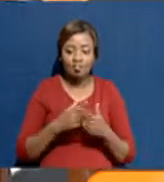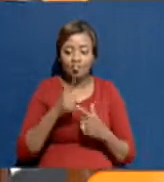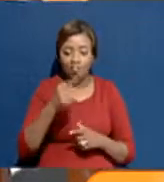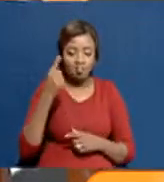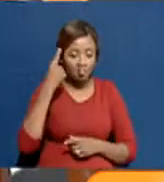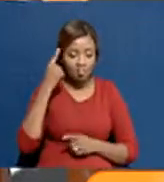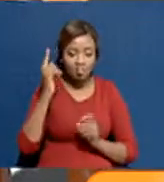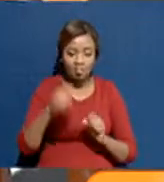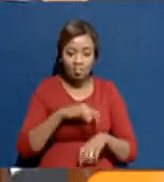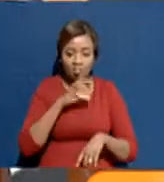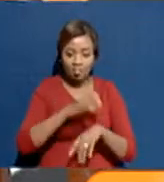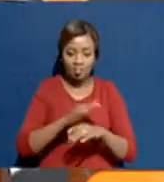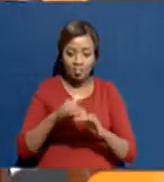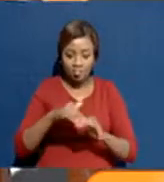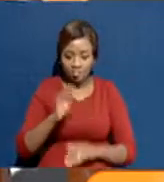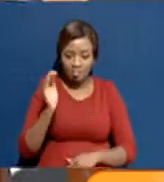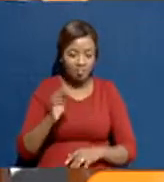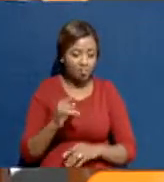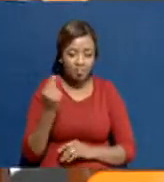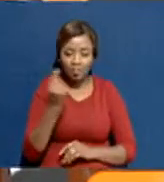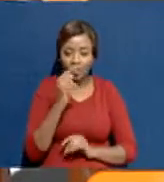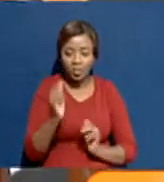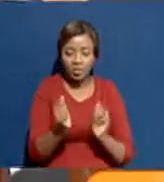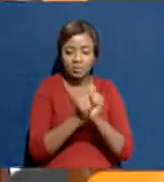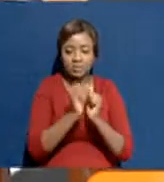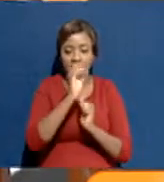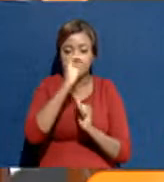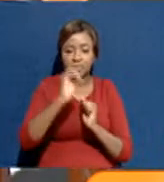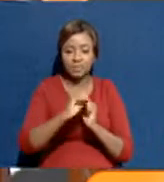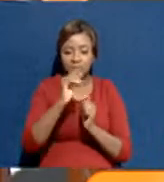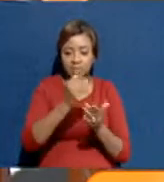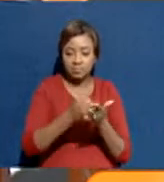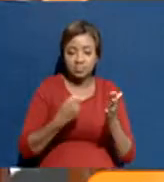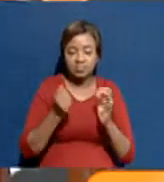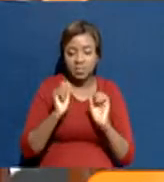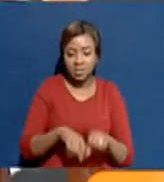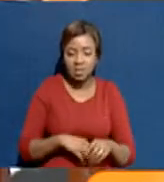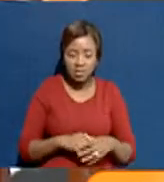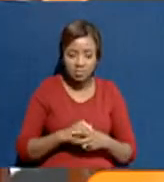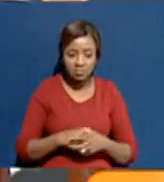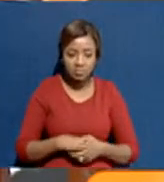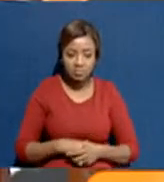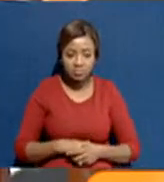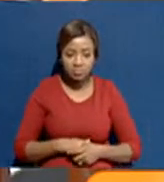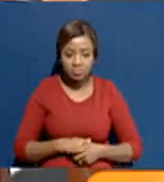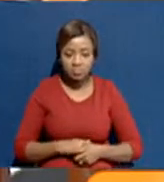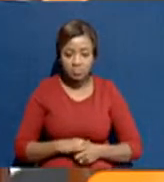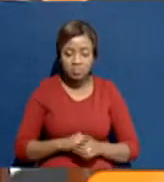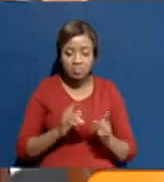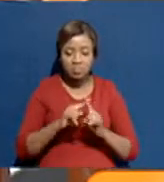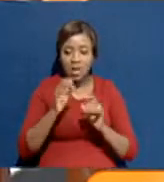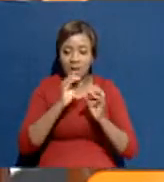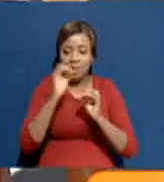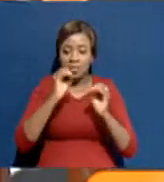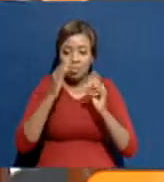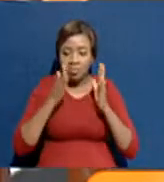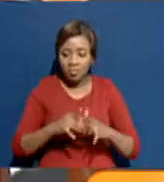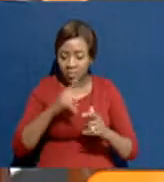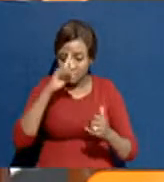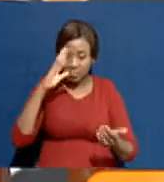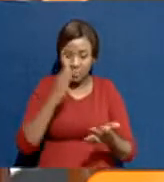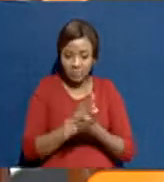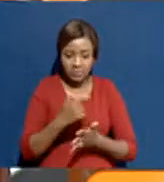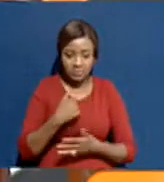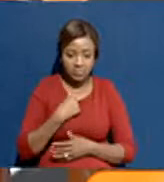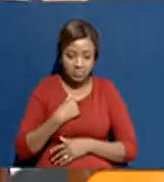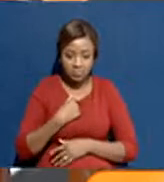got 10% of it. So nobody believes that you have nothing from that. I mean, it's very hard to